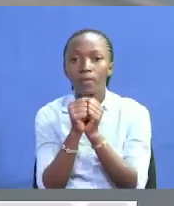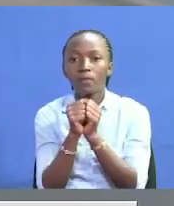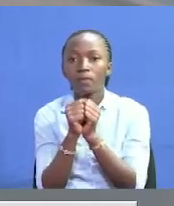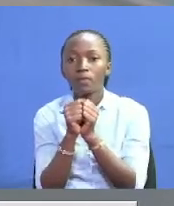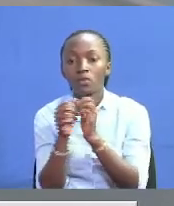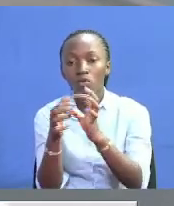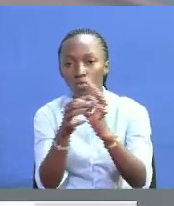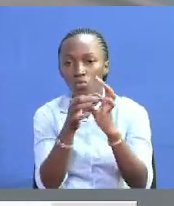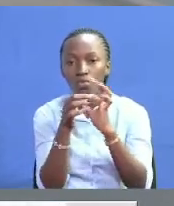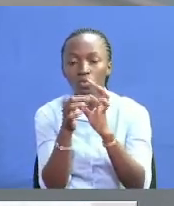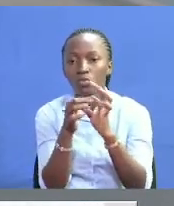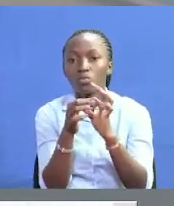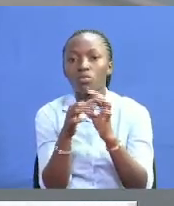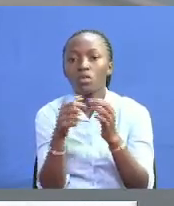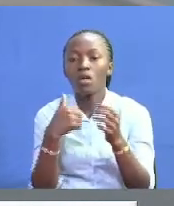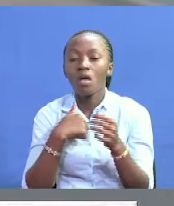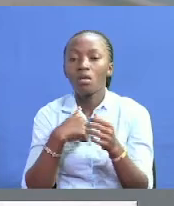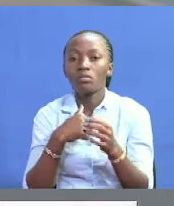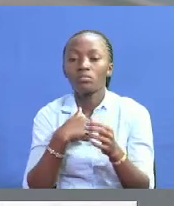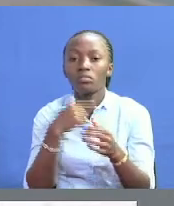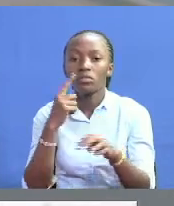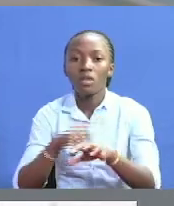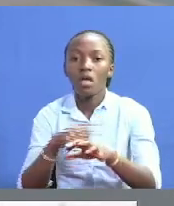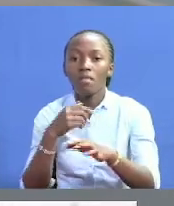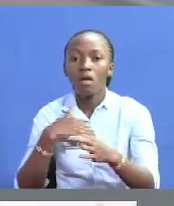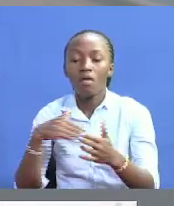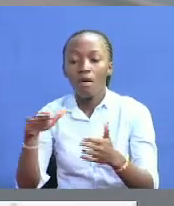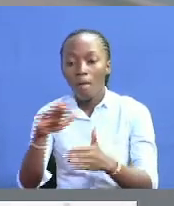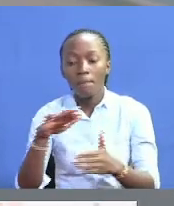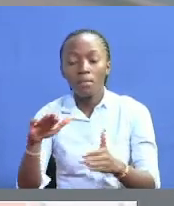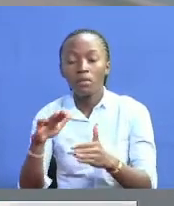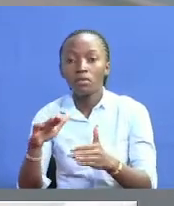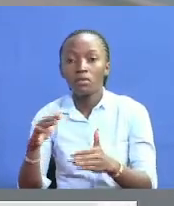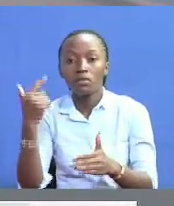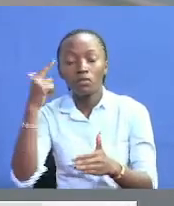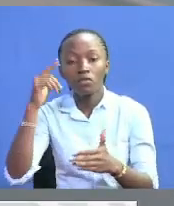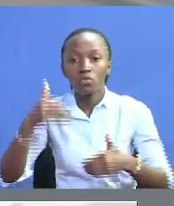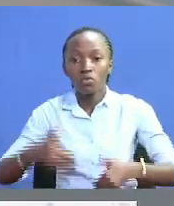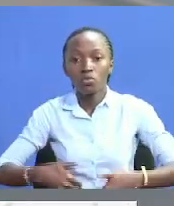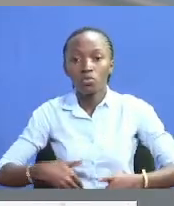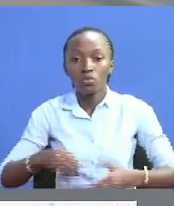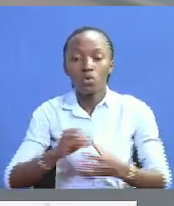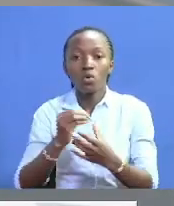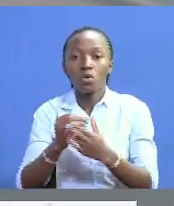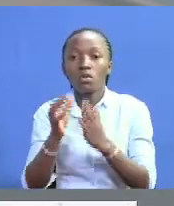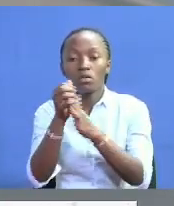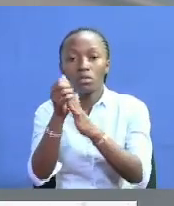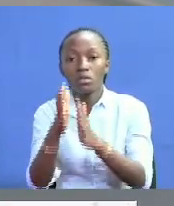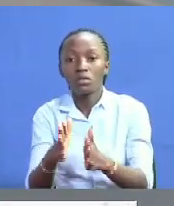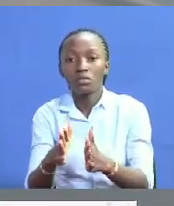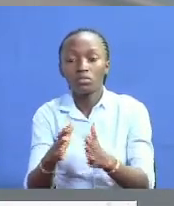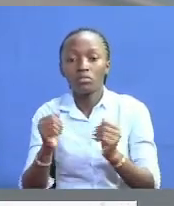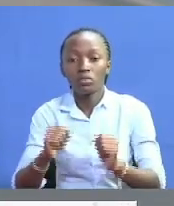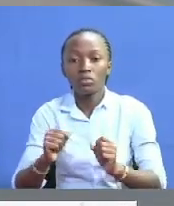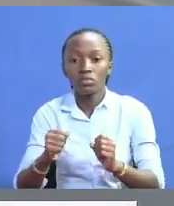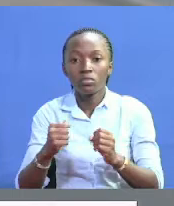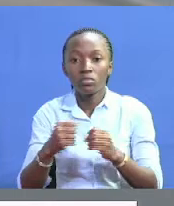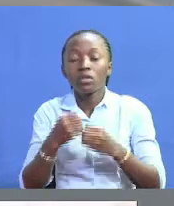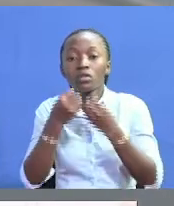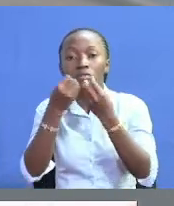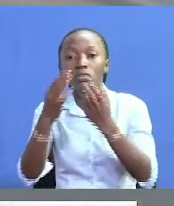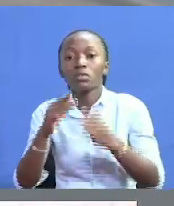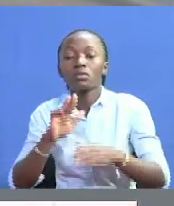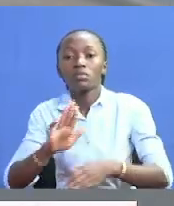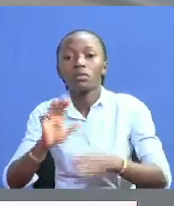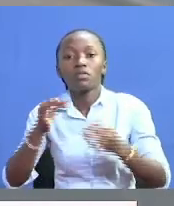platform that these students and these leaders can express themselves freely. Because I would say that as